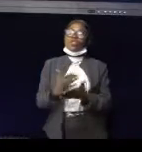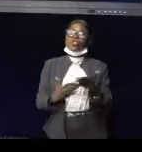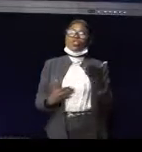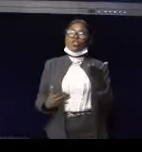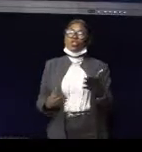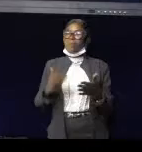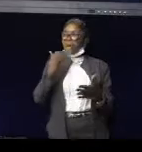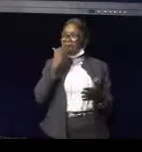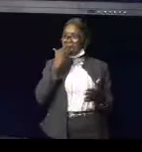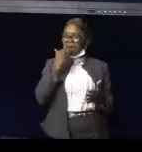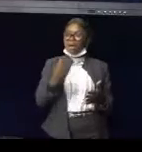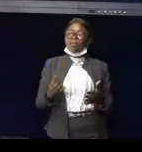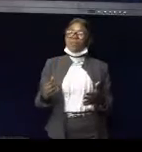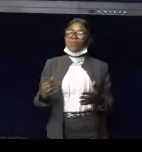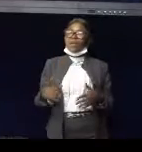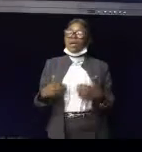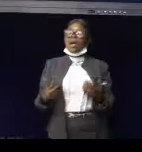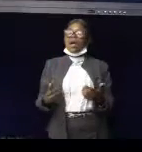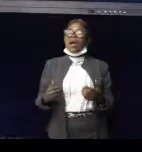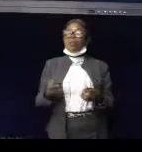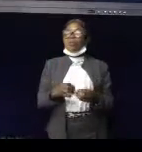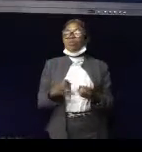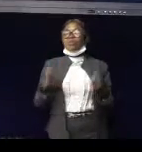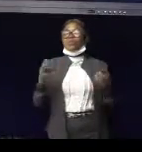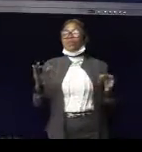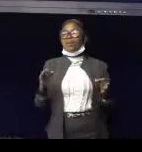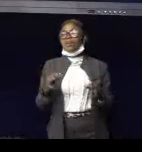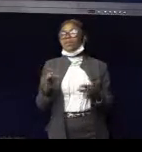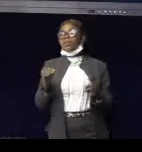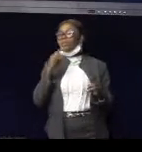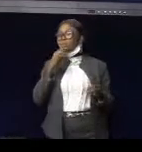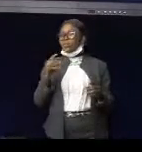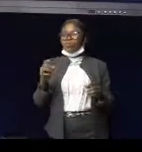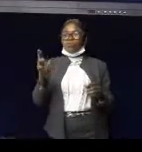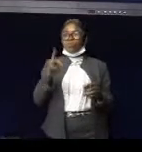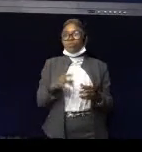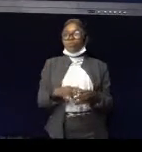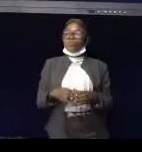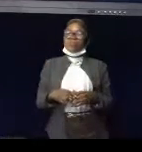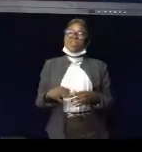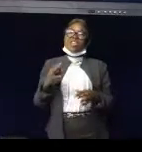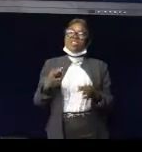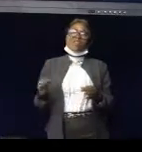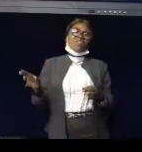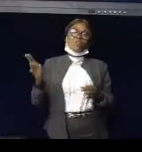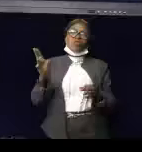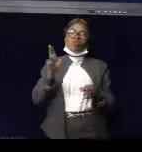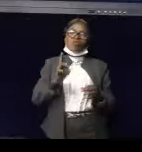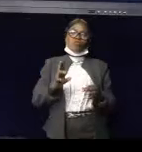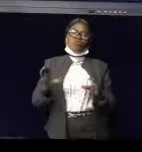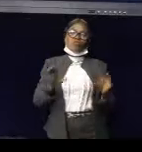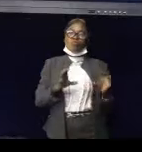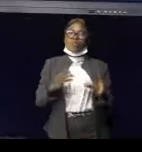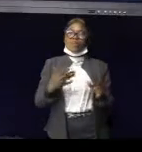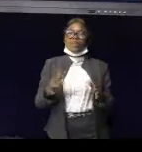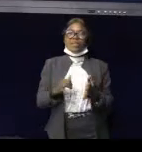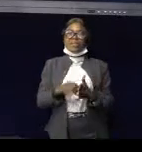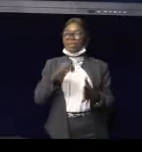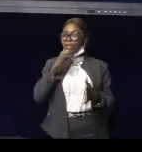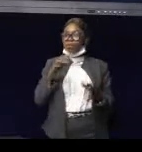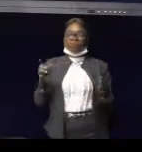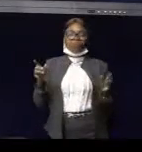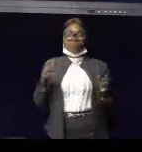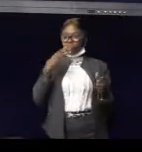just pour flour, 1 cup of flour, 1 cup of sugar. If they do that all the time, the tastes will never be the same. So there is a